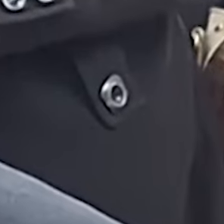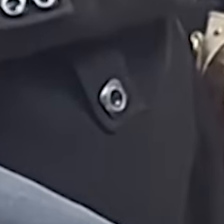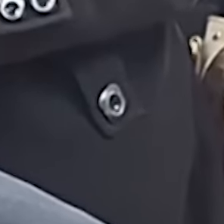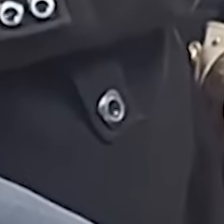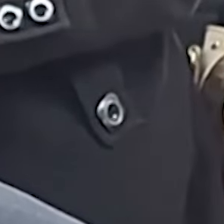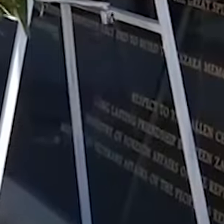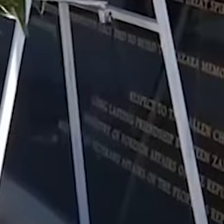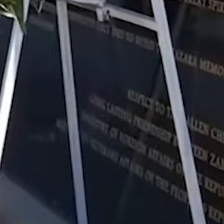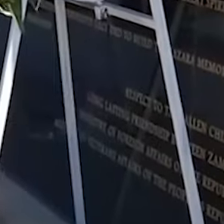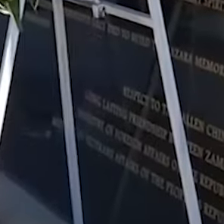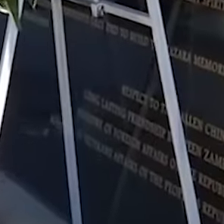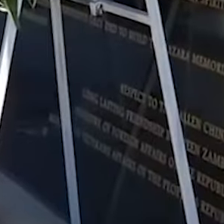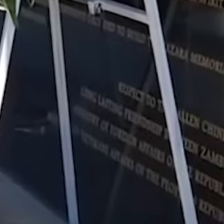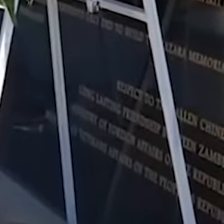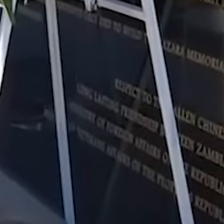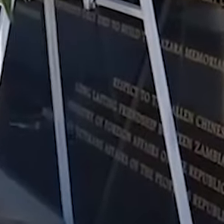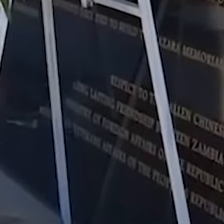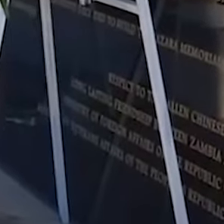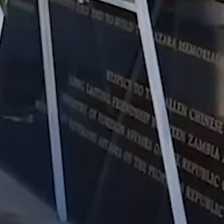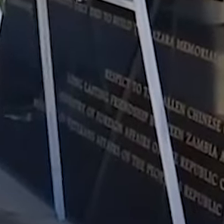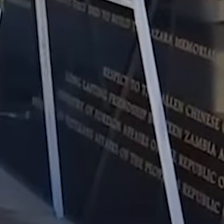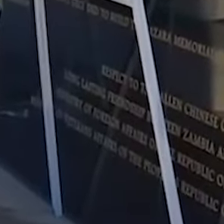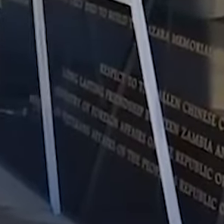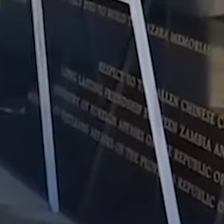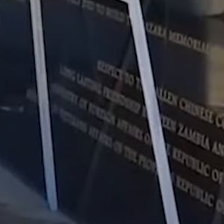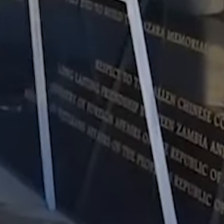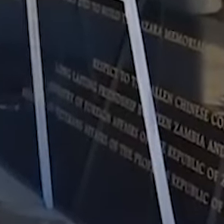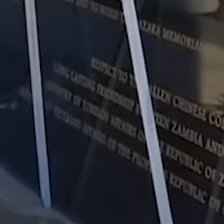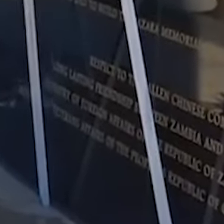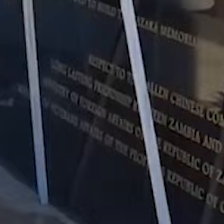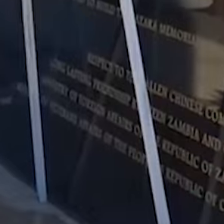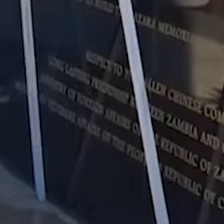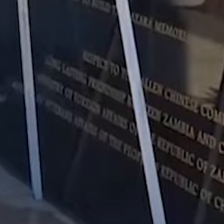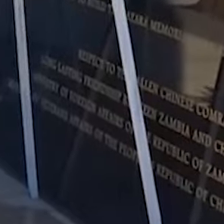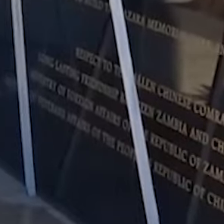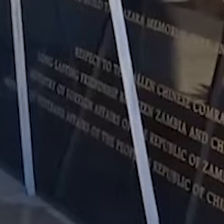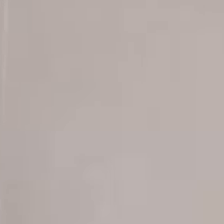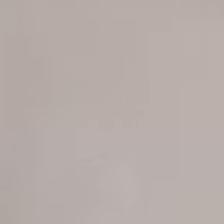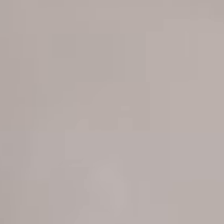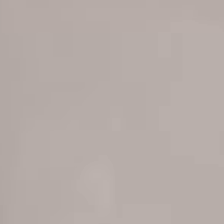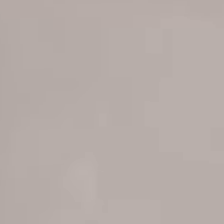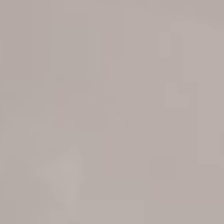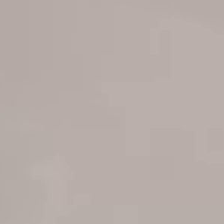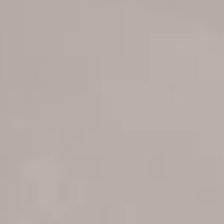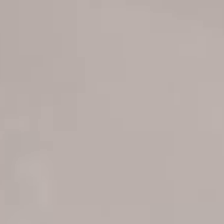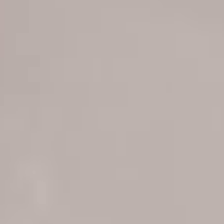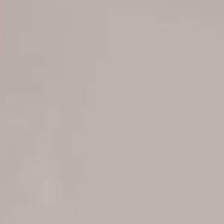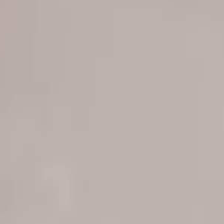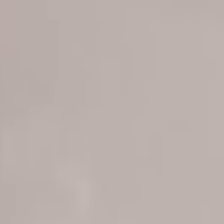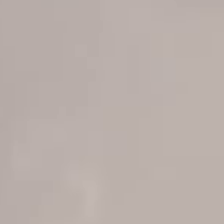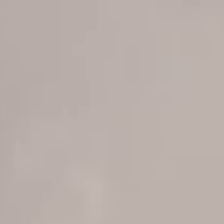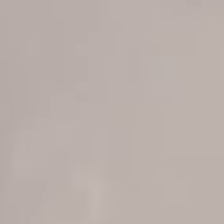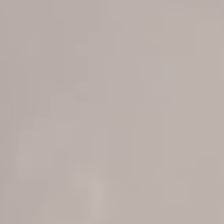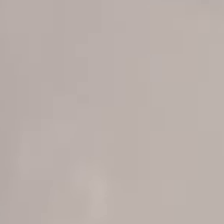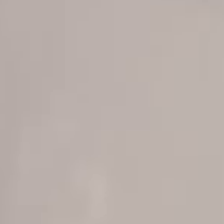continue to build on the friendship between China and Zambia. And Mr. Jinja has